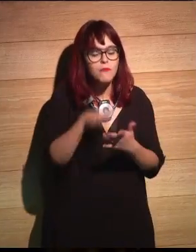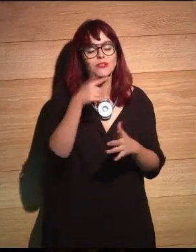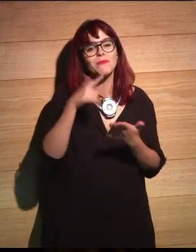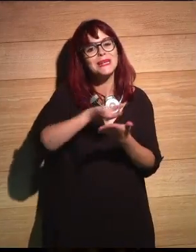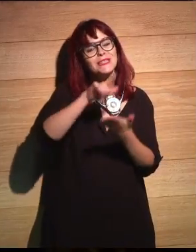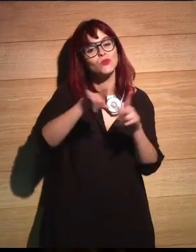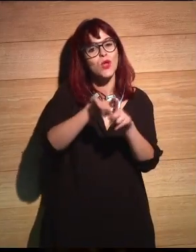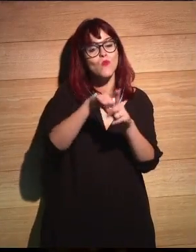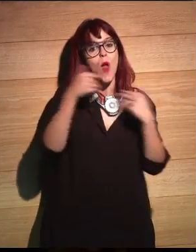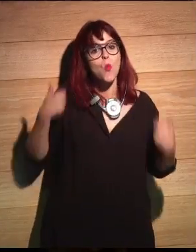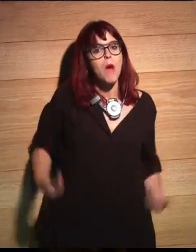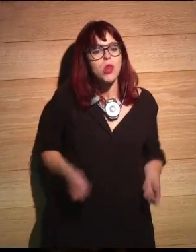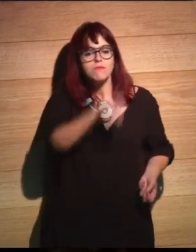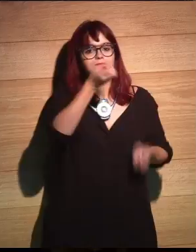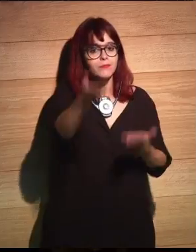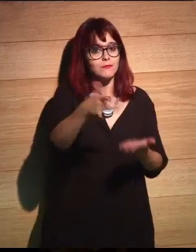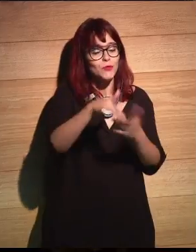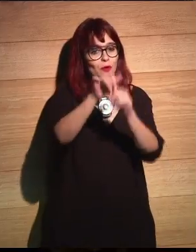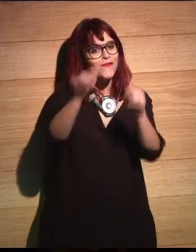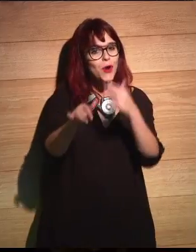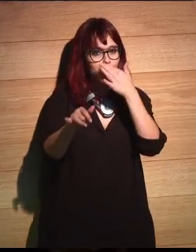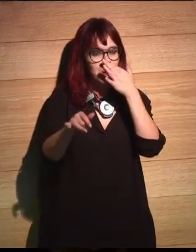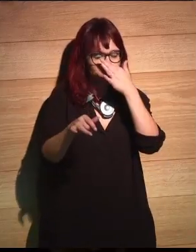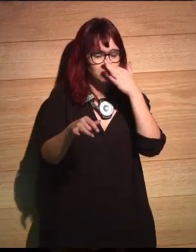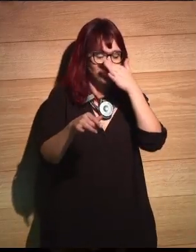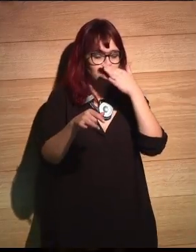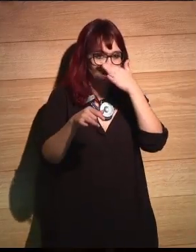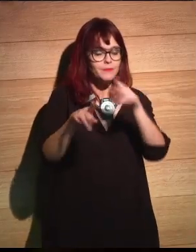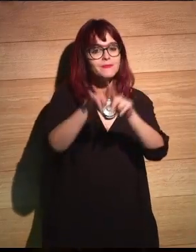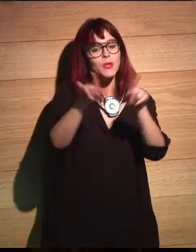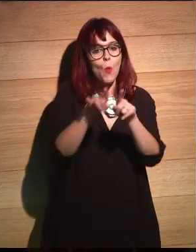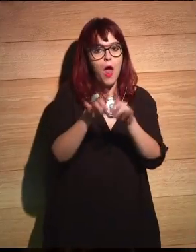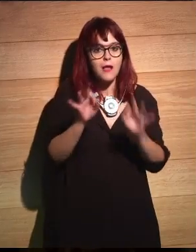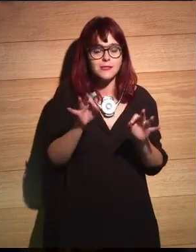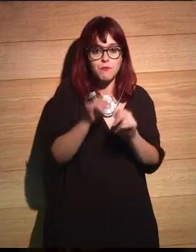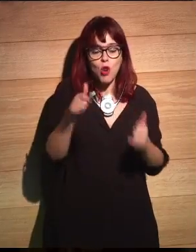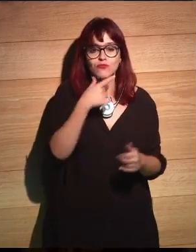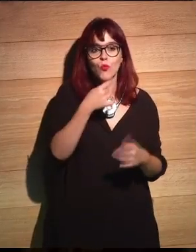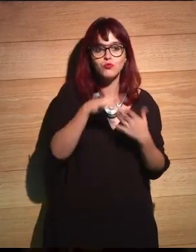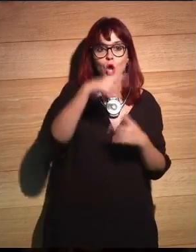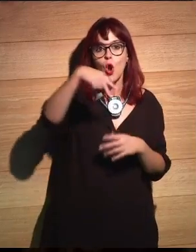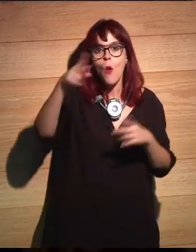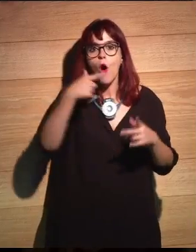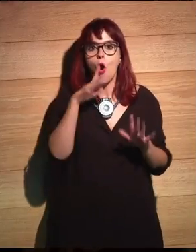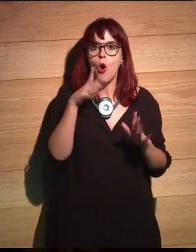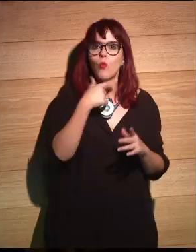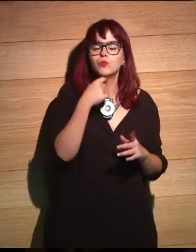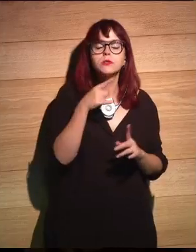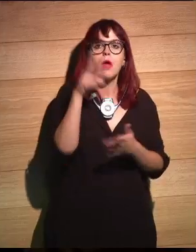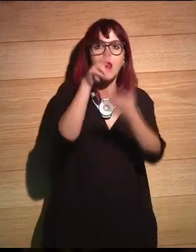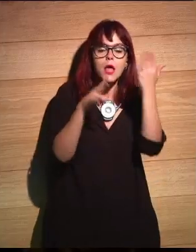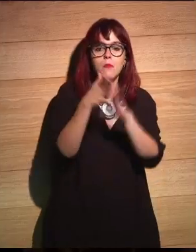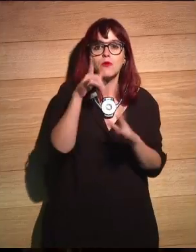something essential to all of us, and literature is a manifestation of the human beings, is also essential. And this is why we